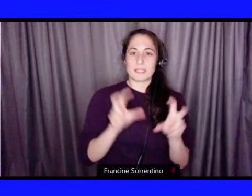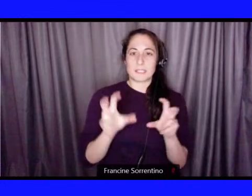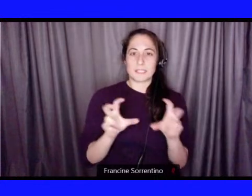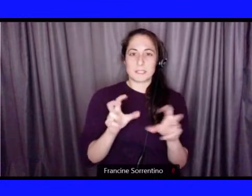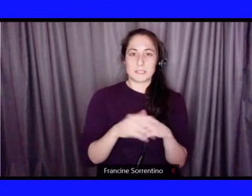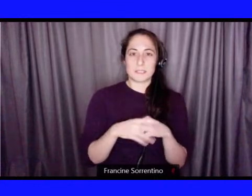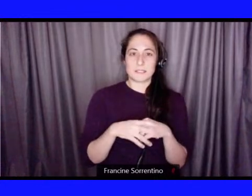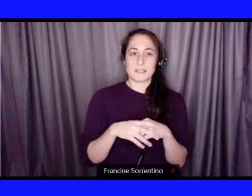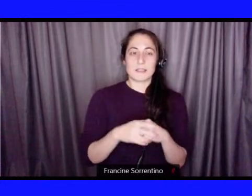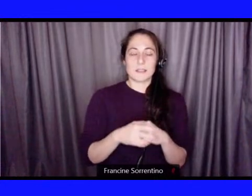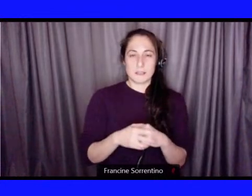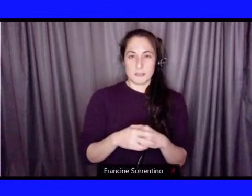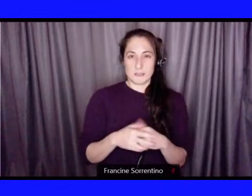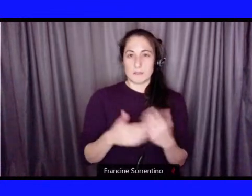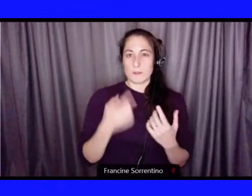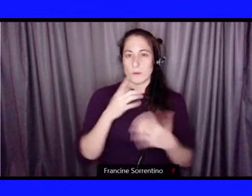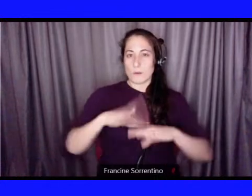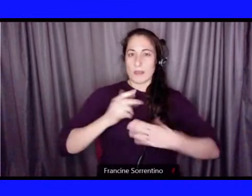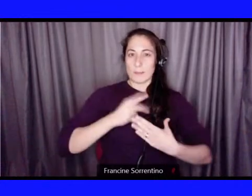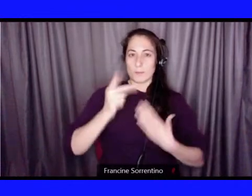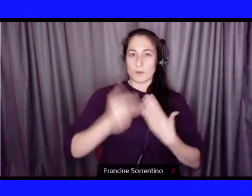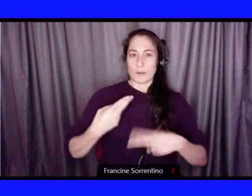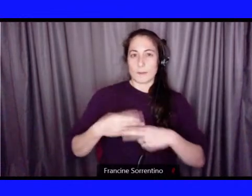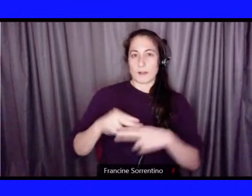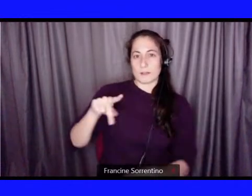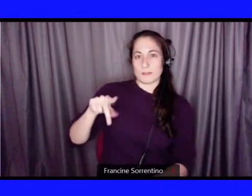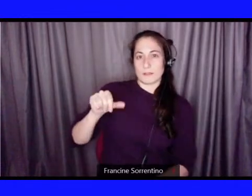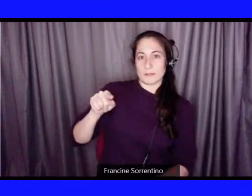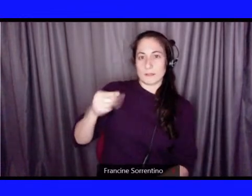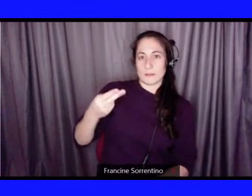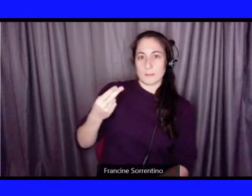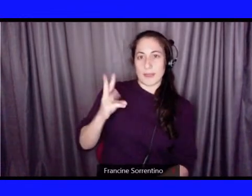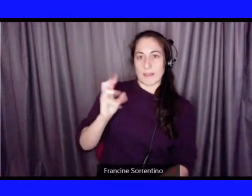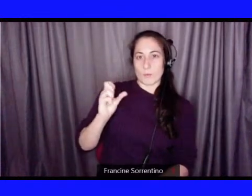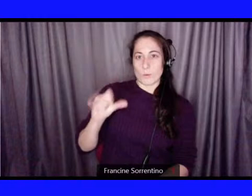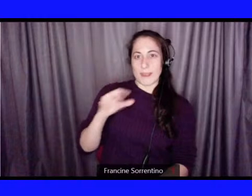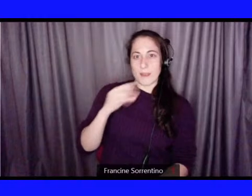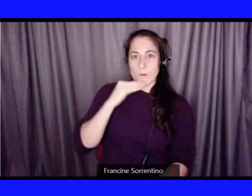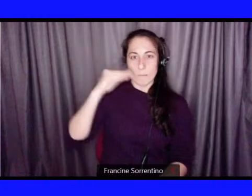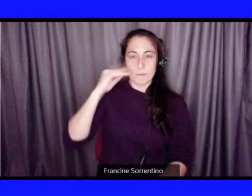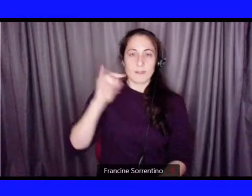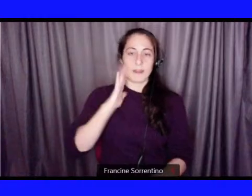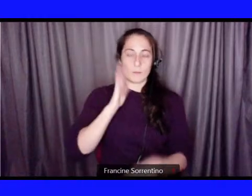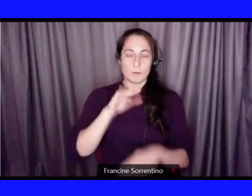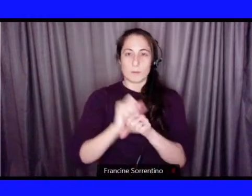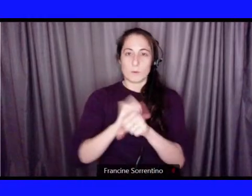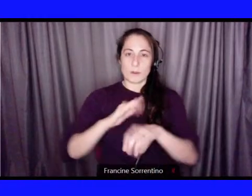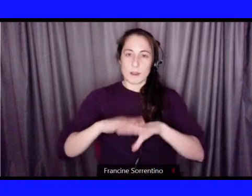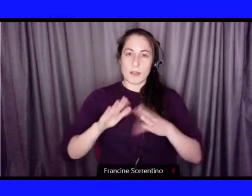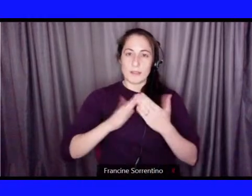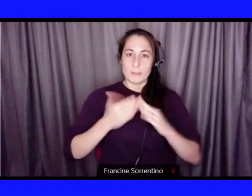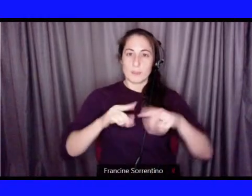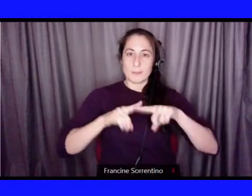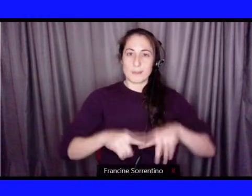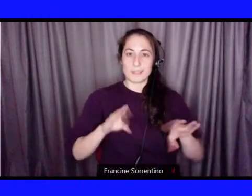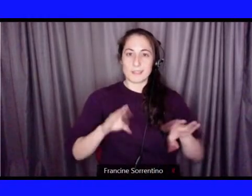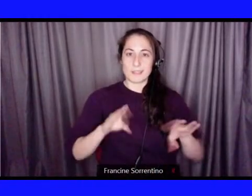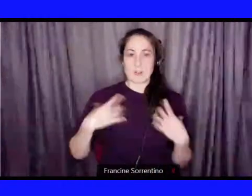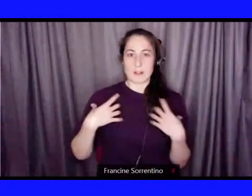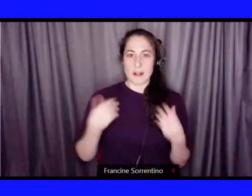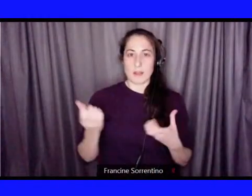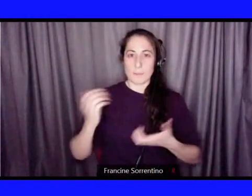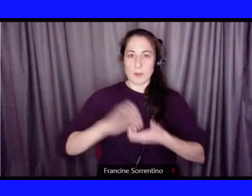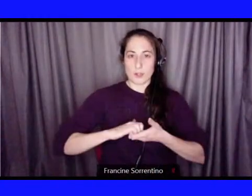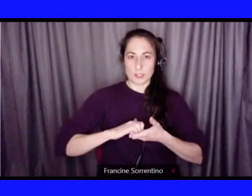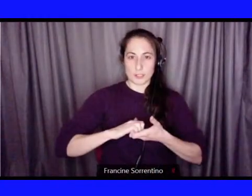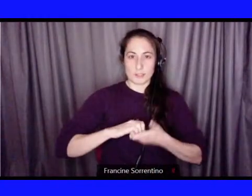so, further investment and focus in this area is certainly on our minds. And something post-COVID that certainly helps us here is